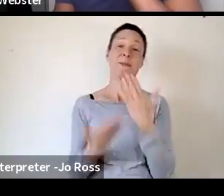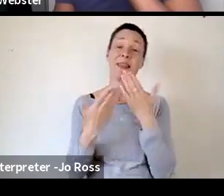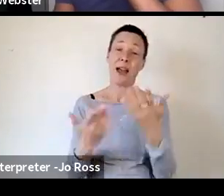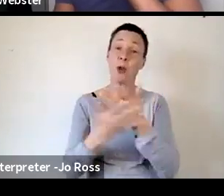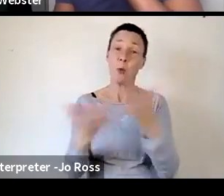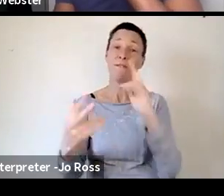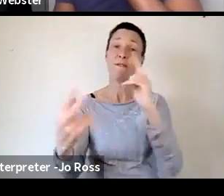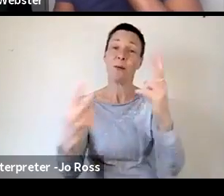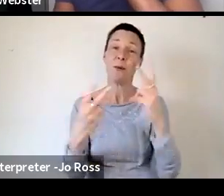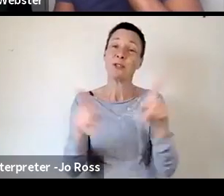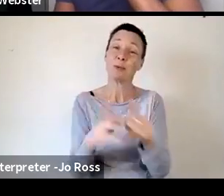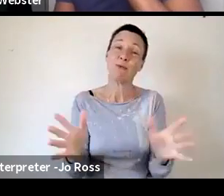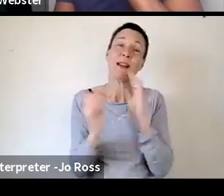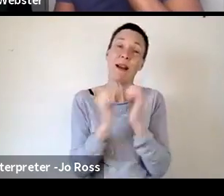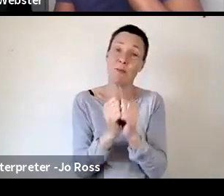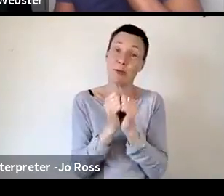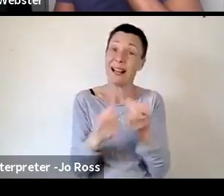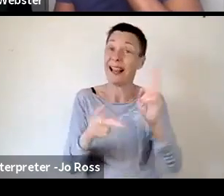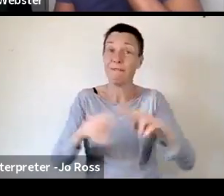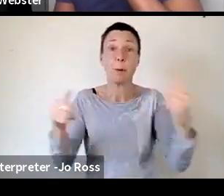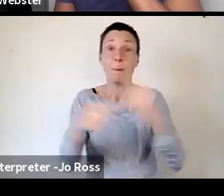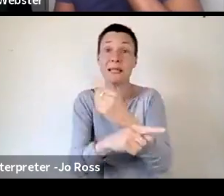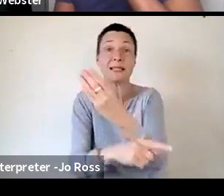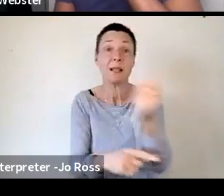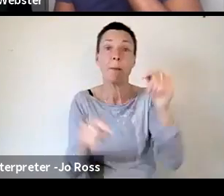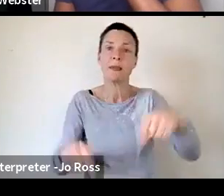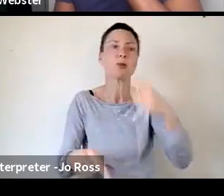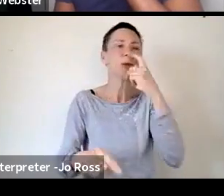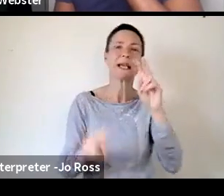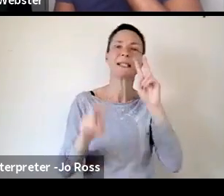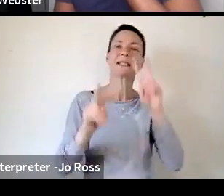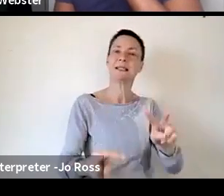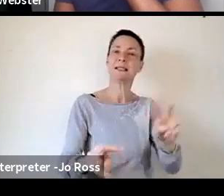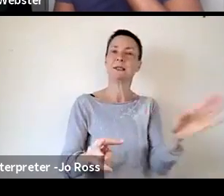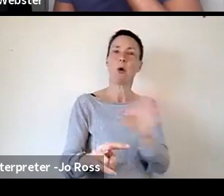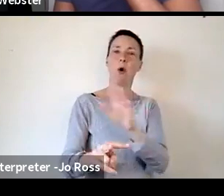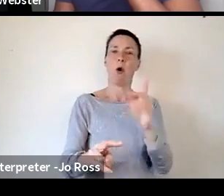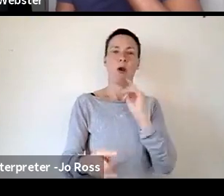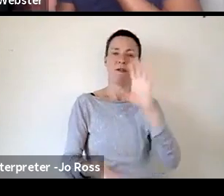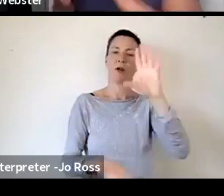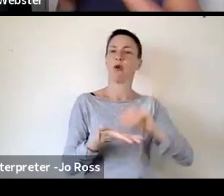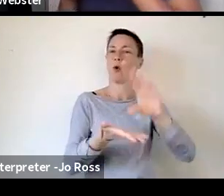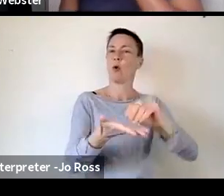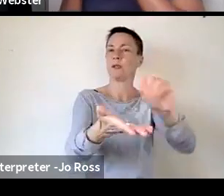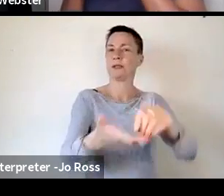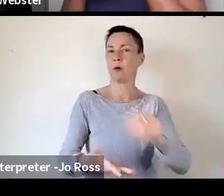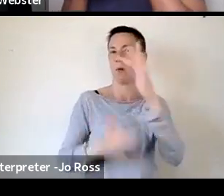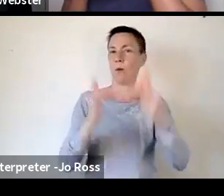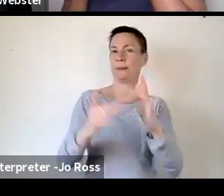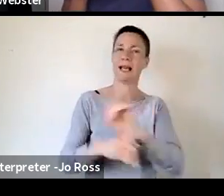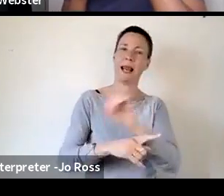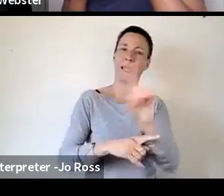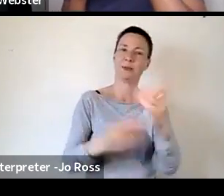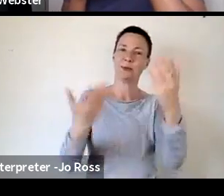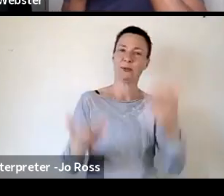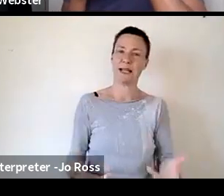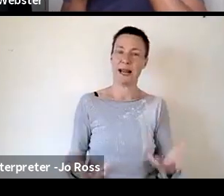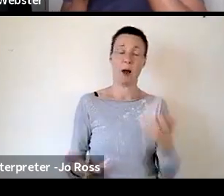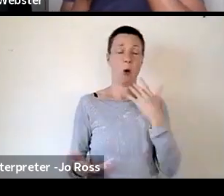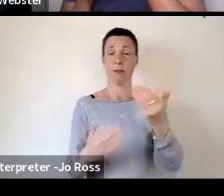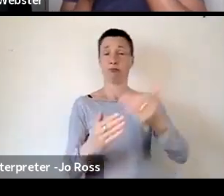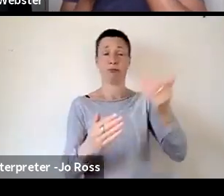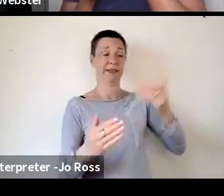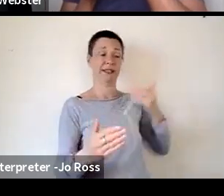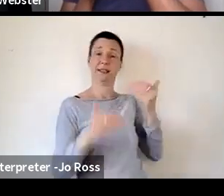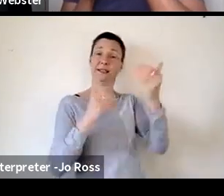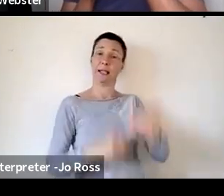for watching. Really appreciate it. If you missed some of it, you'll be able to see all this, the whole session on our website later on today, and all of our previous